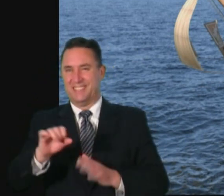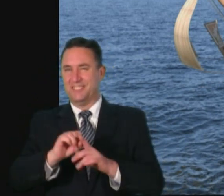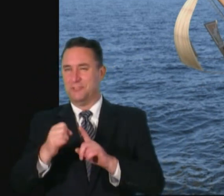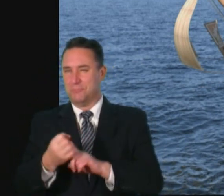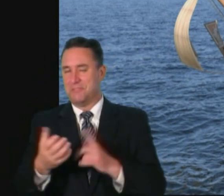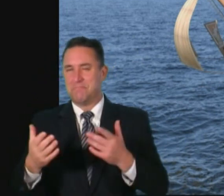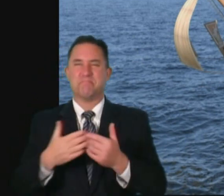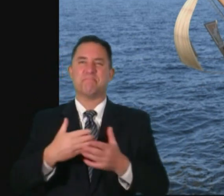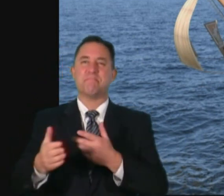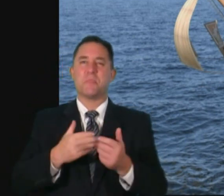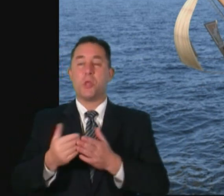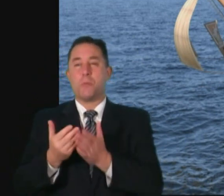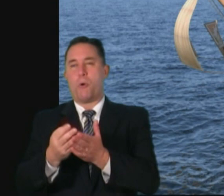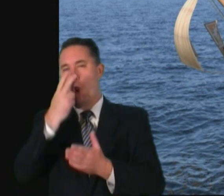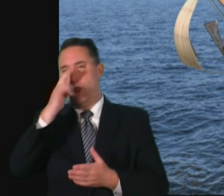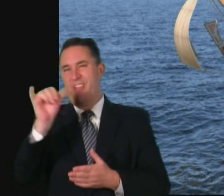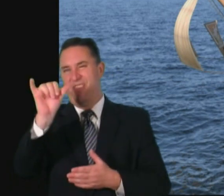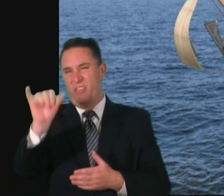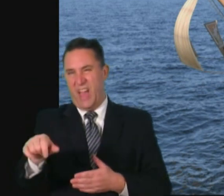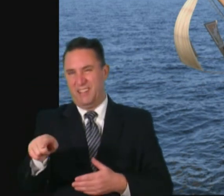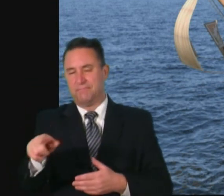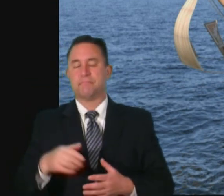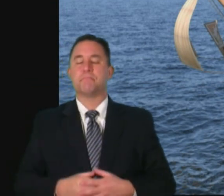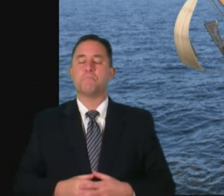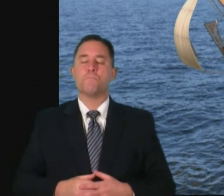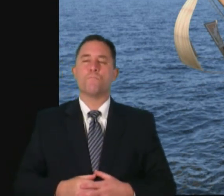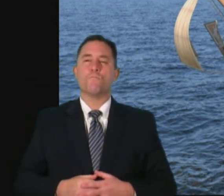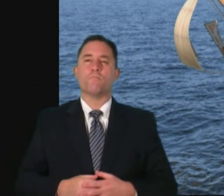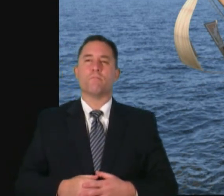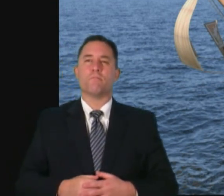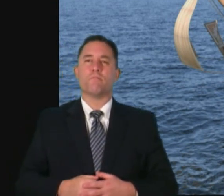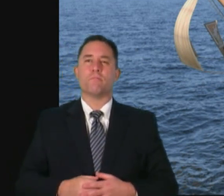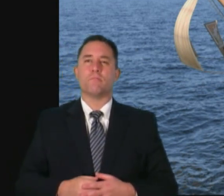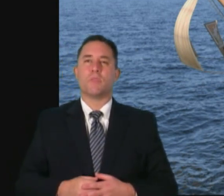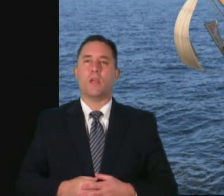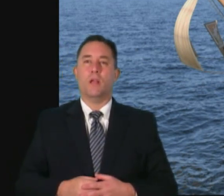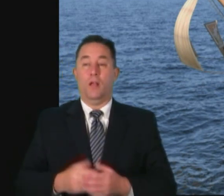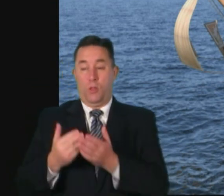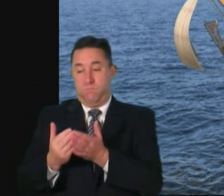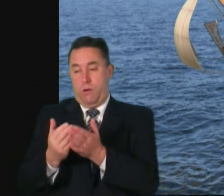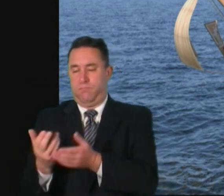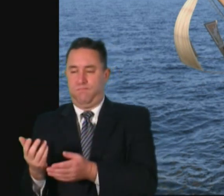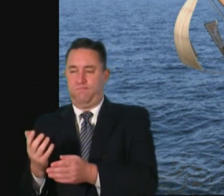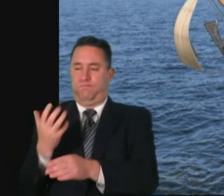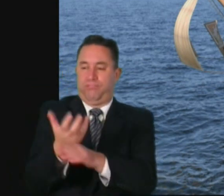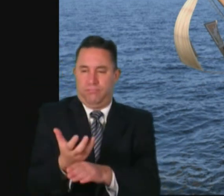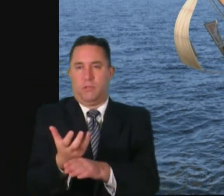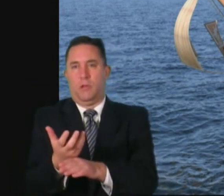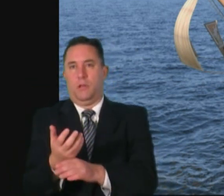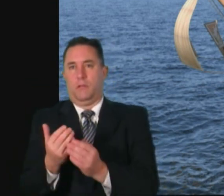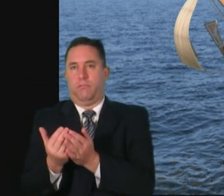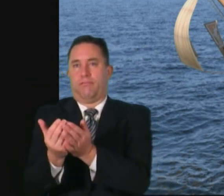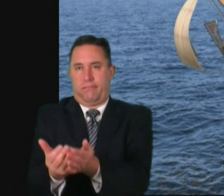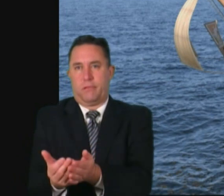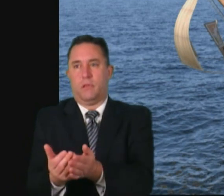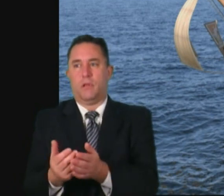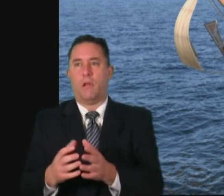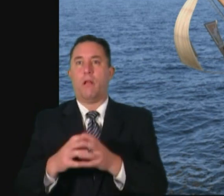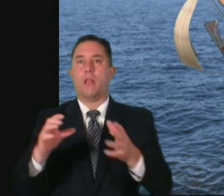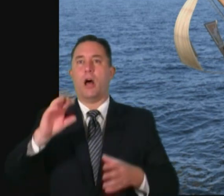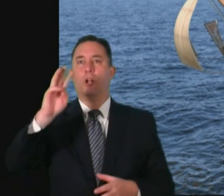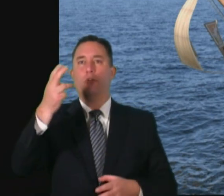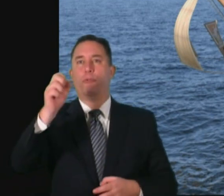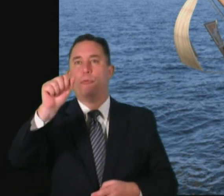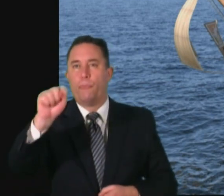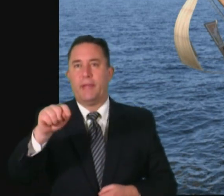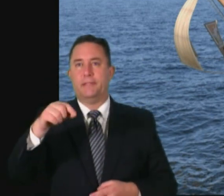situation. But that's what the boat looked like. And they're on this boat. They're making. There's a lot of wheat. There's a lot